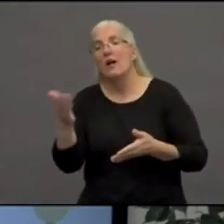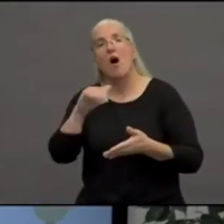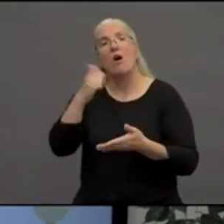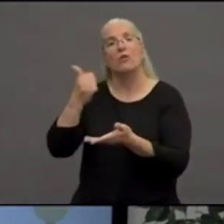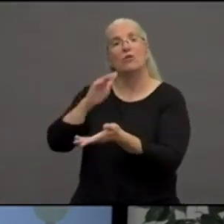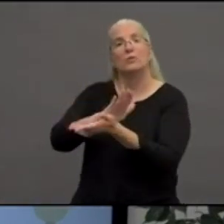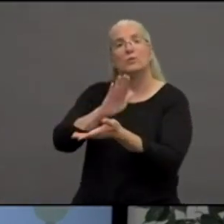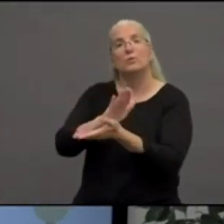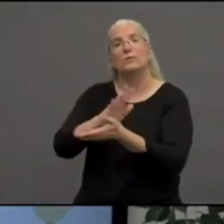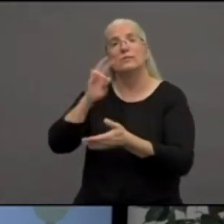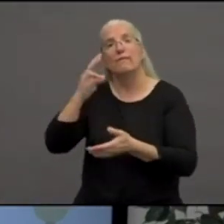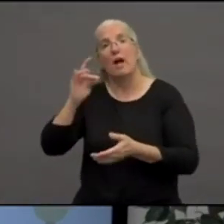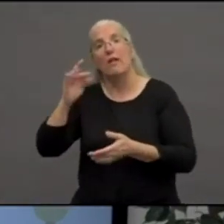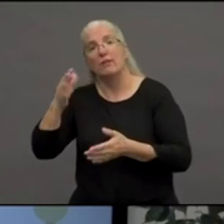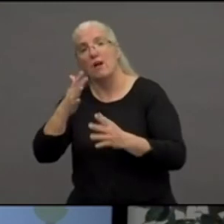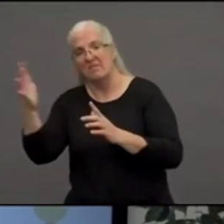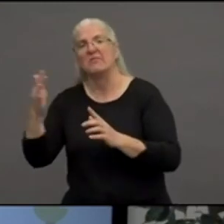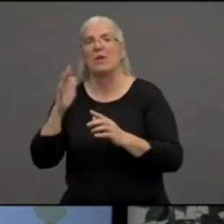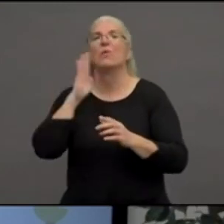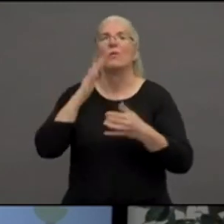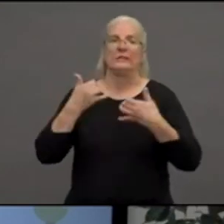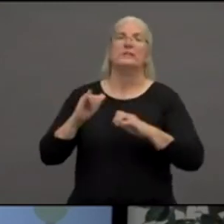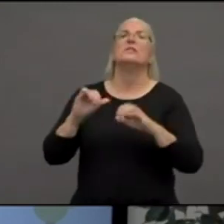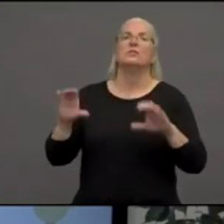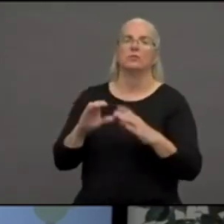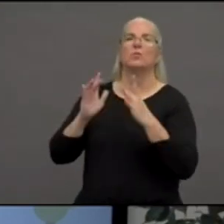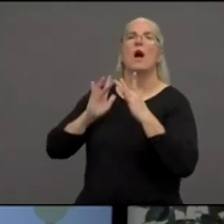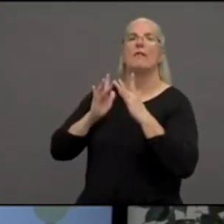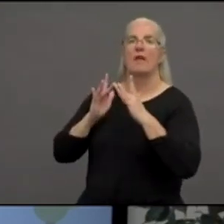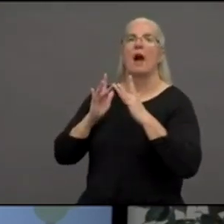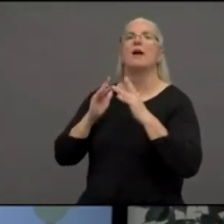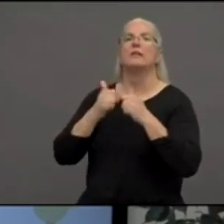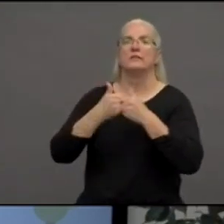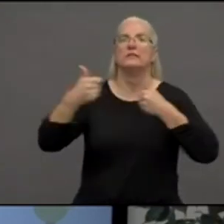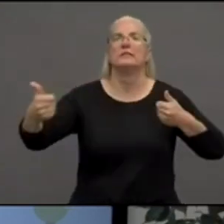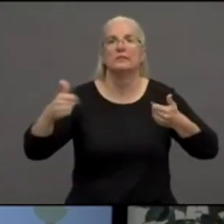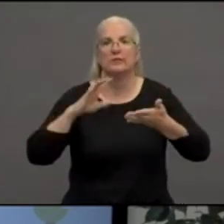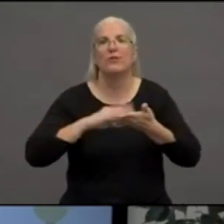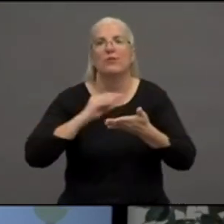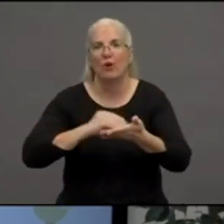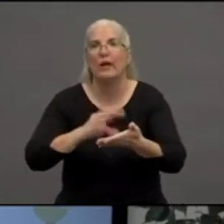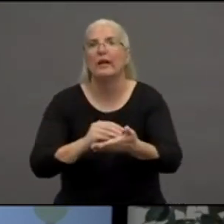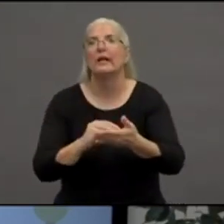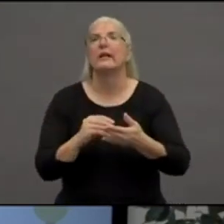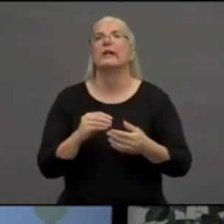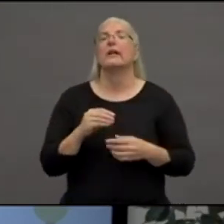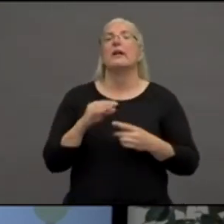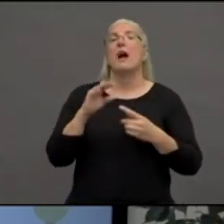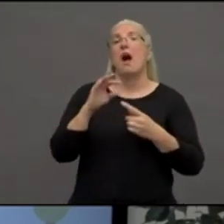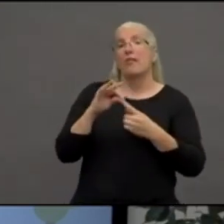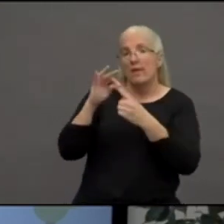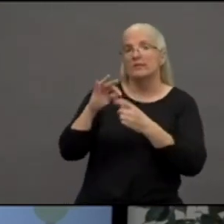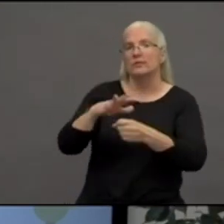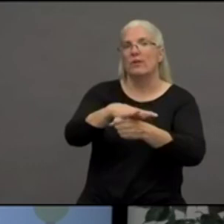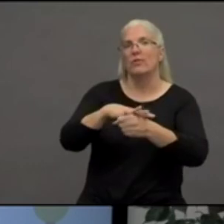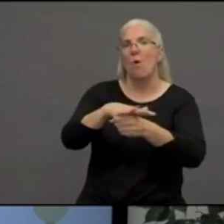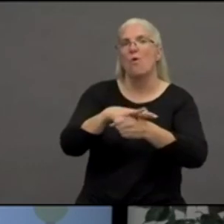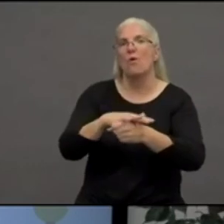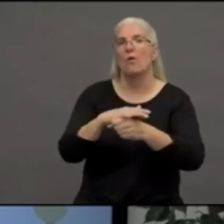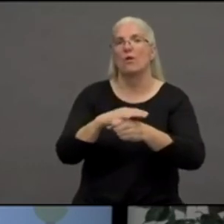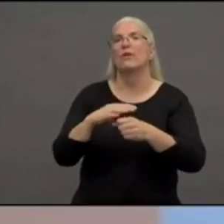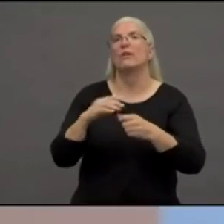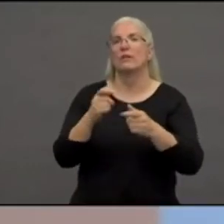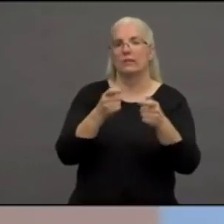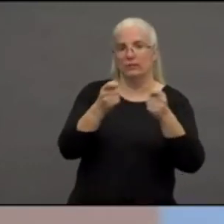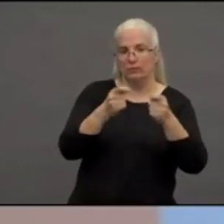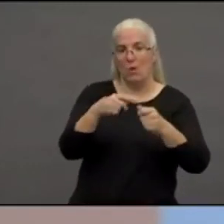vital nuance. Particular is that it's all local control. Local education agencies here in the county will be making the decisions